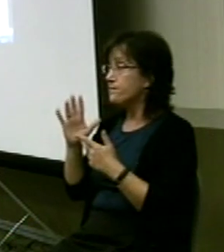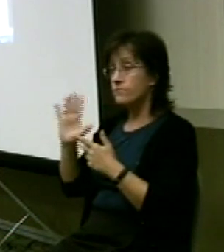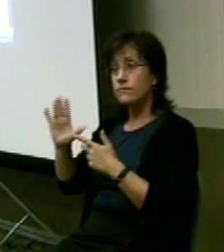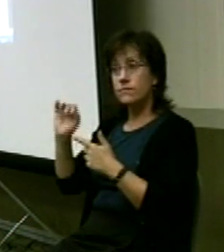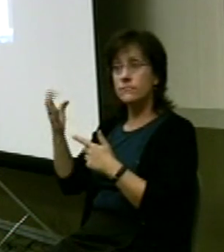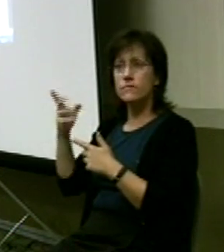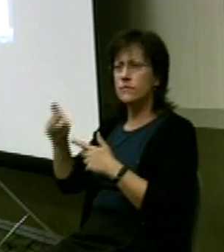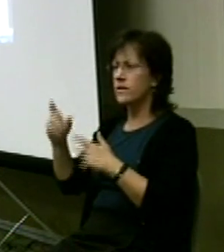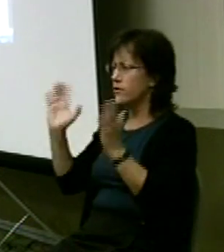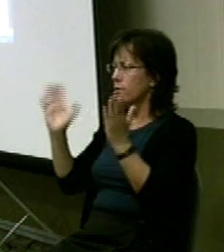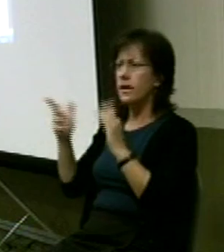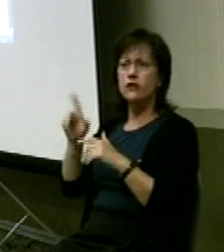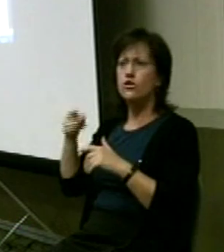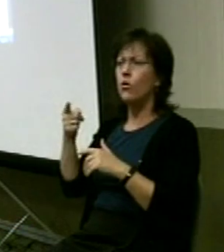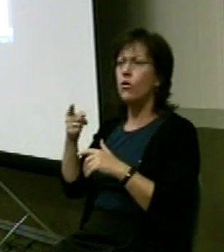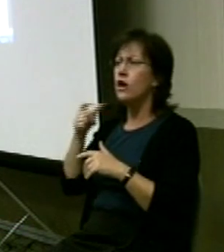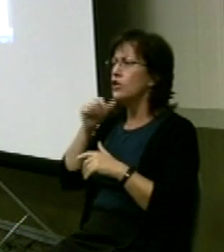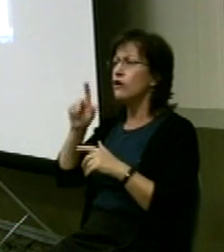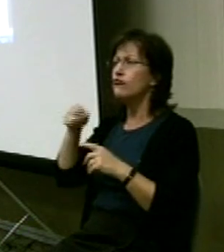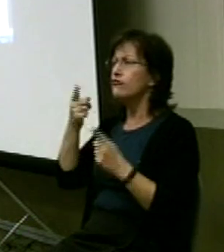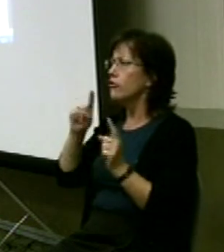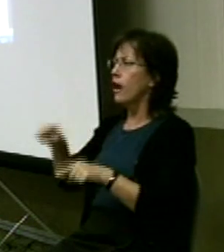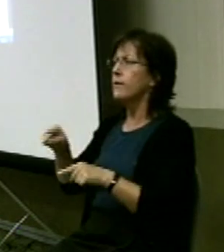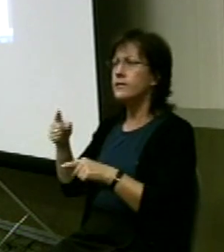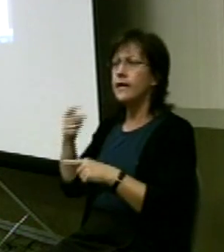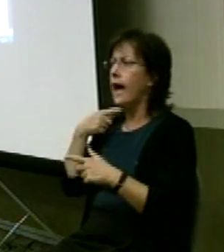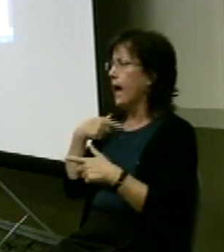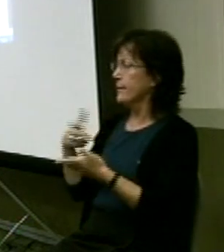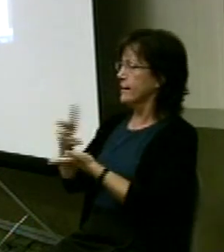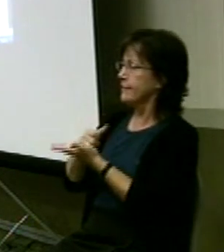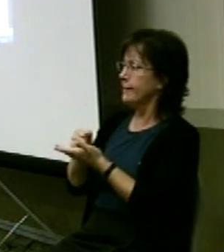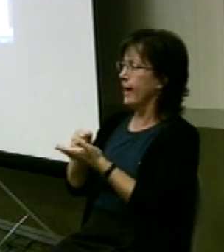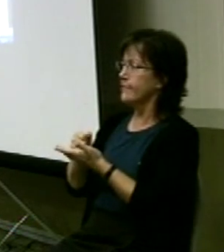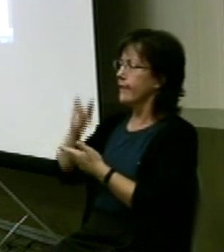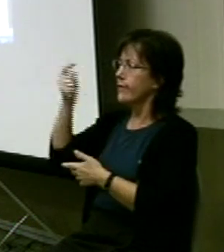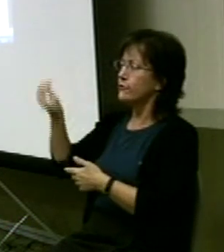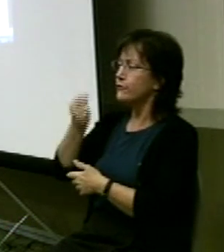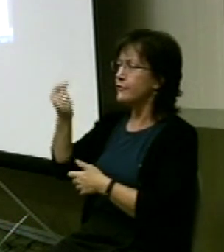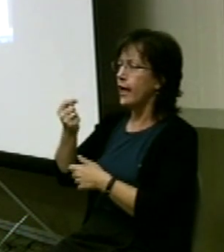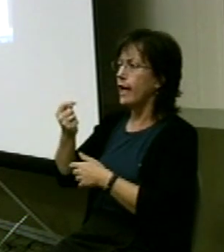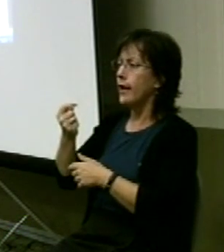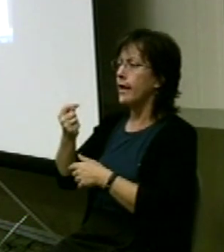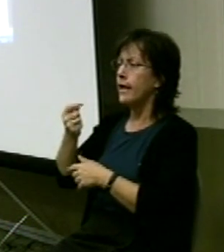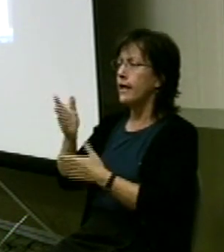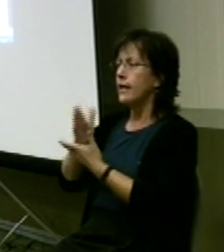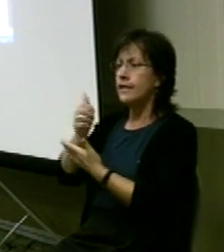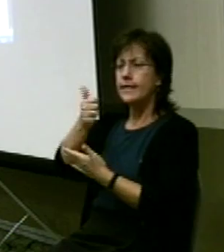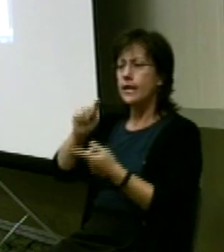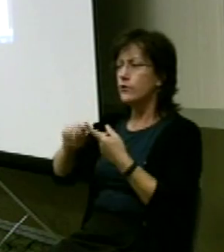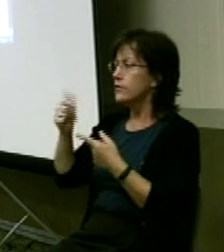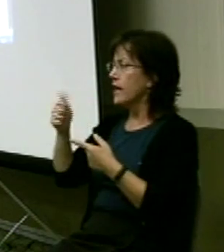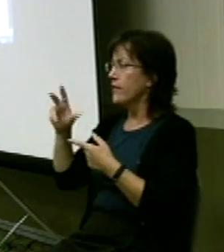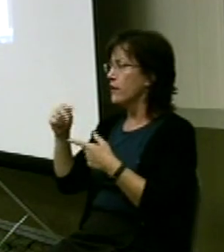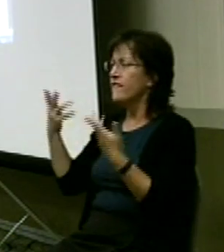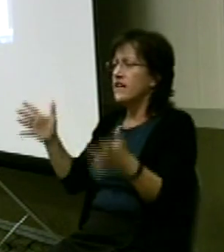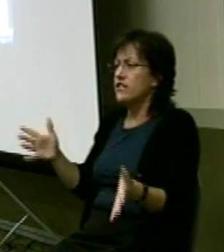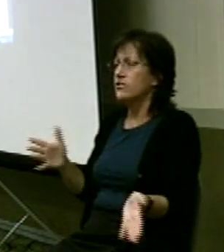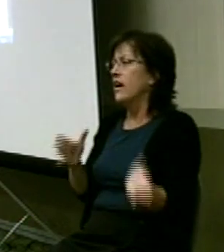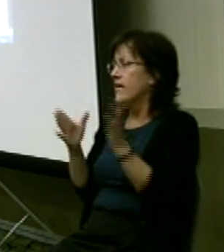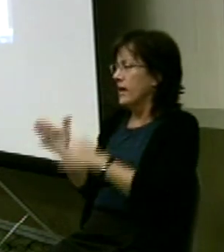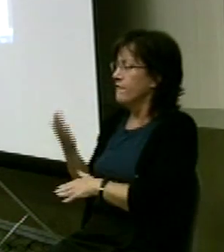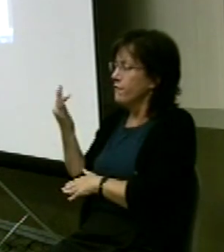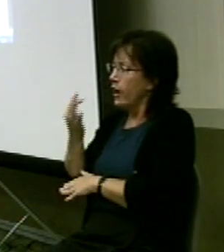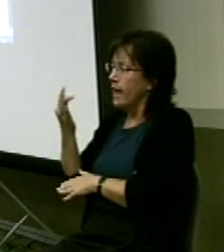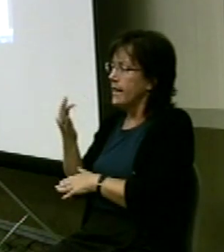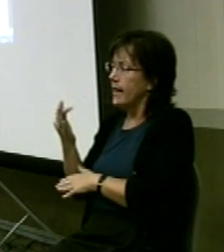has to be comparable. Again, you just don't want to come in and say, I'm going to collect it Tuesday from 10 to 10:30 and then